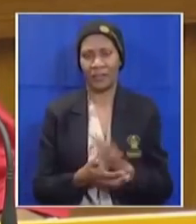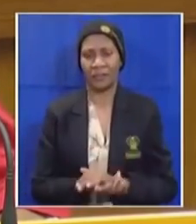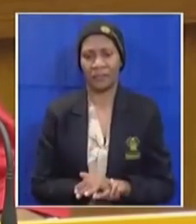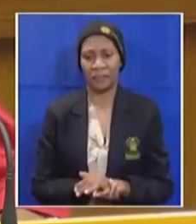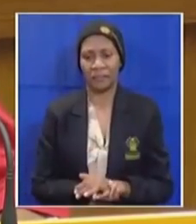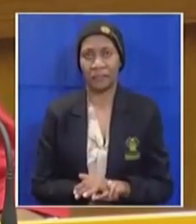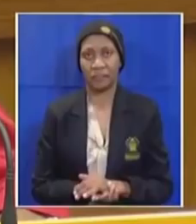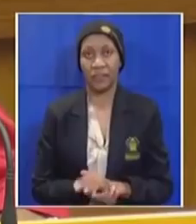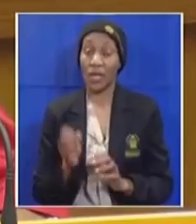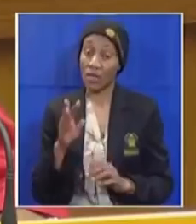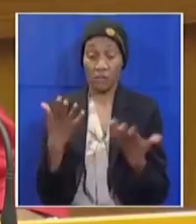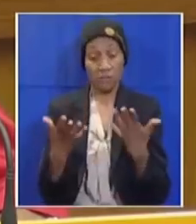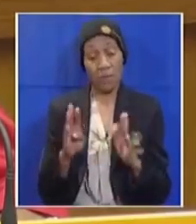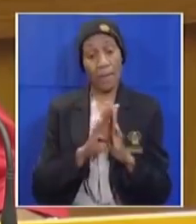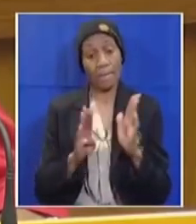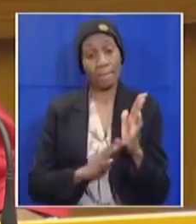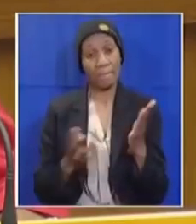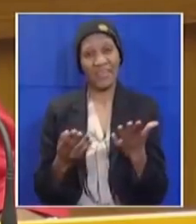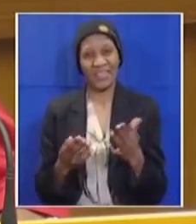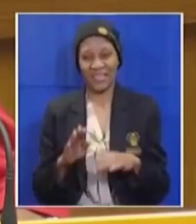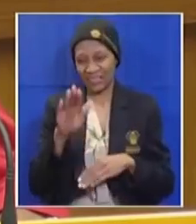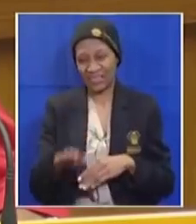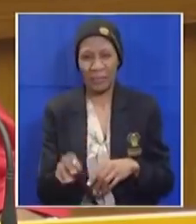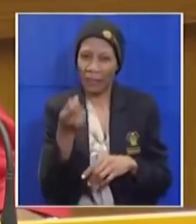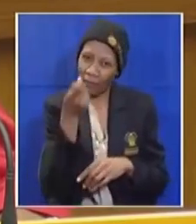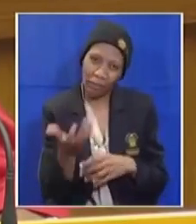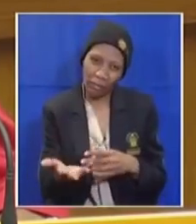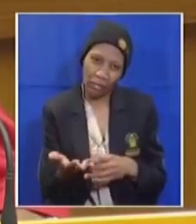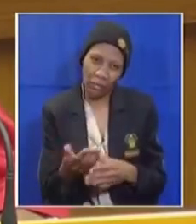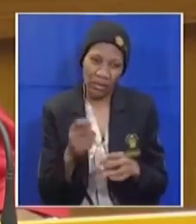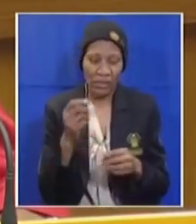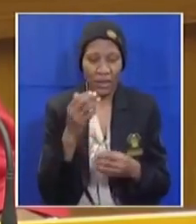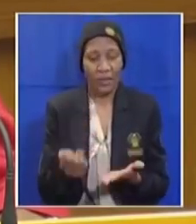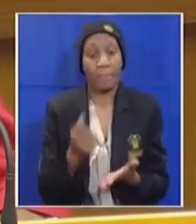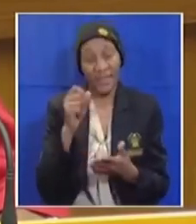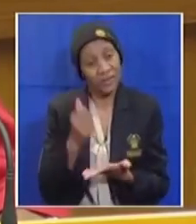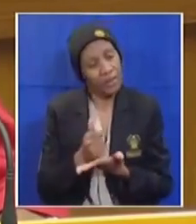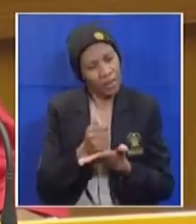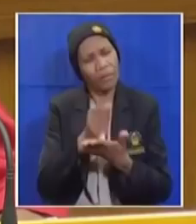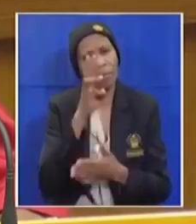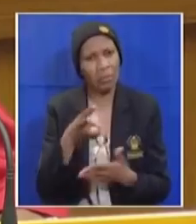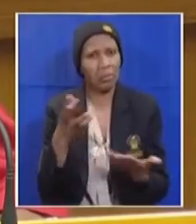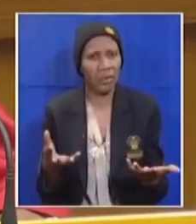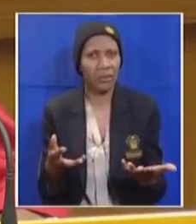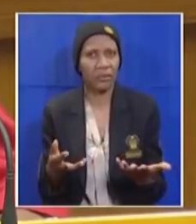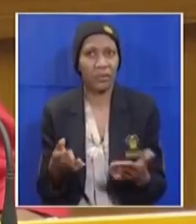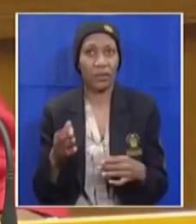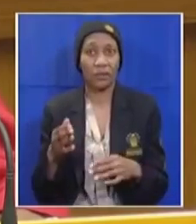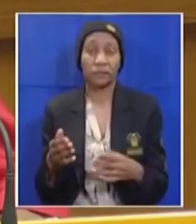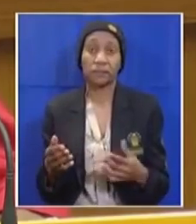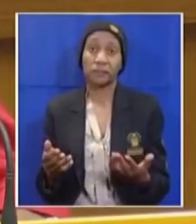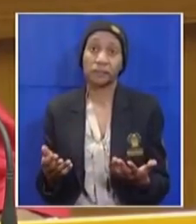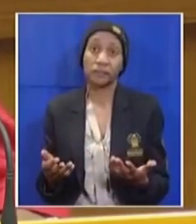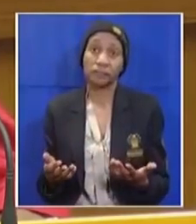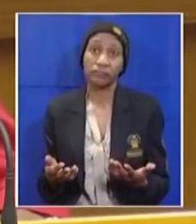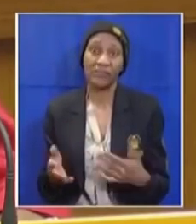even if the bill is only scratching the surface of highly indebted society workers are under so much pressure,